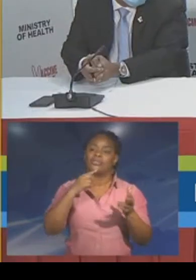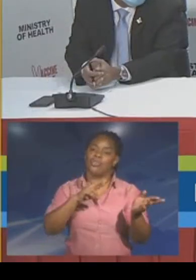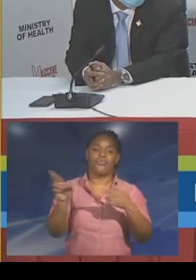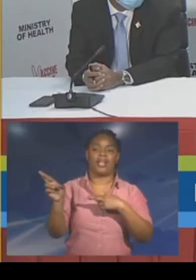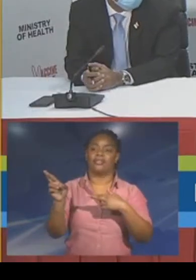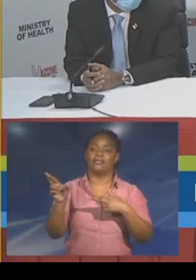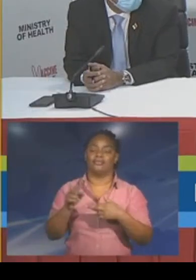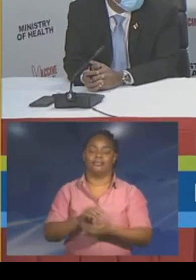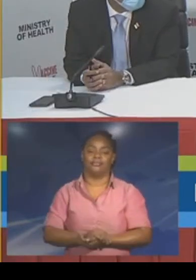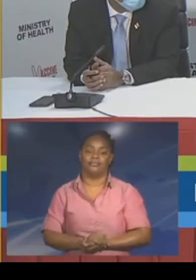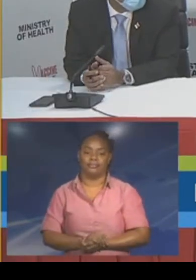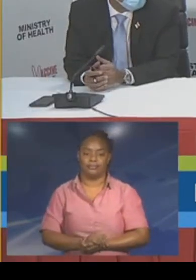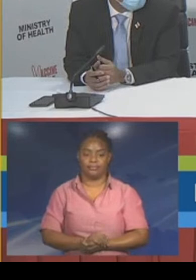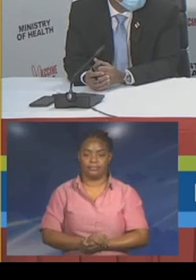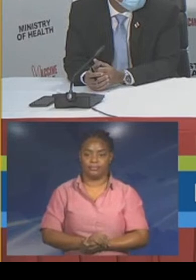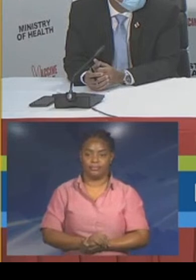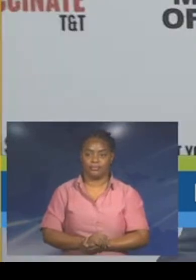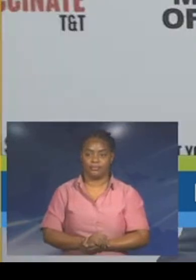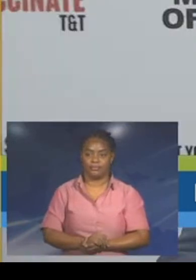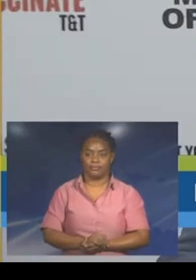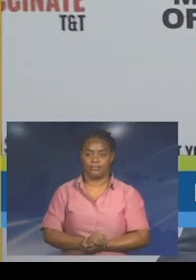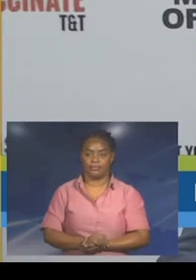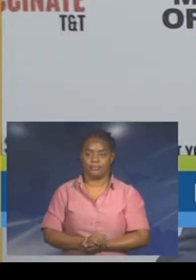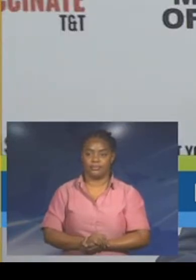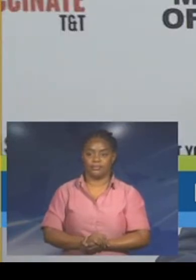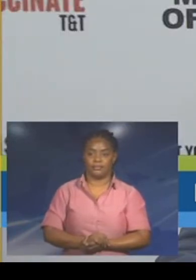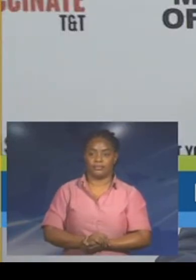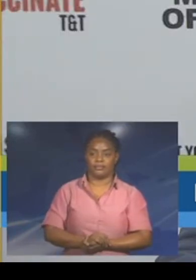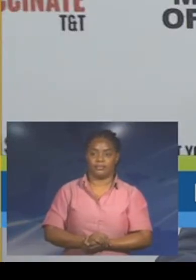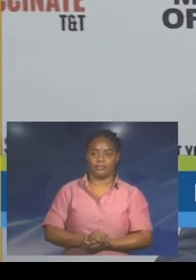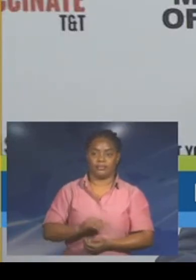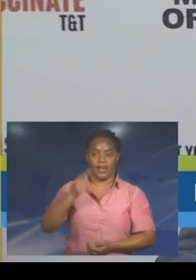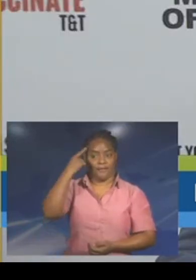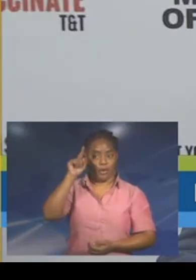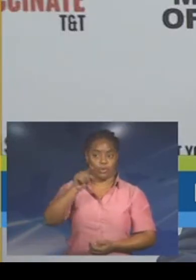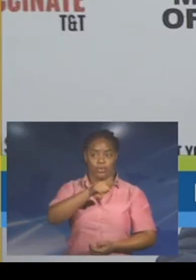Richard, and for members of the public listening,